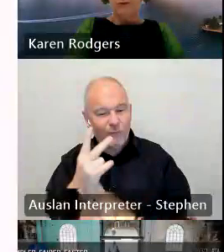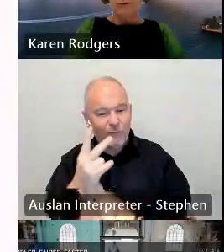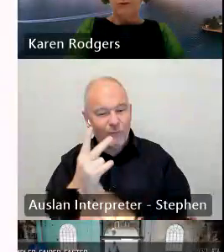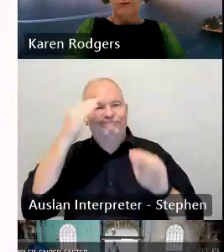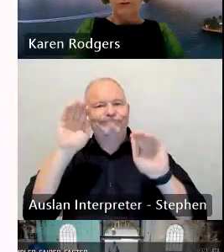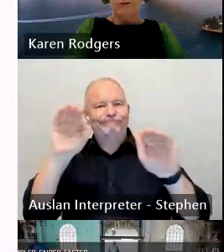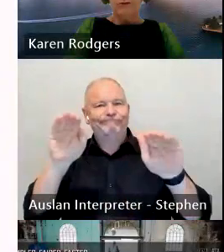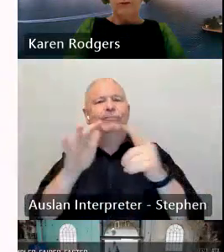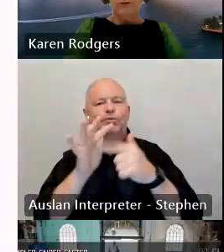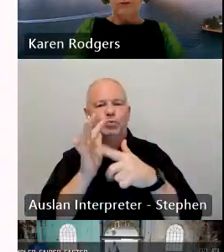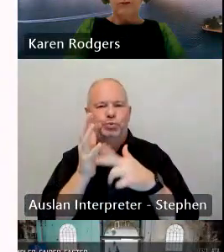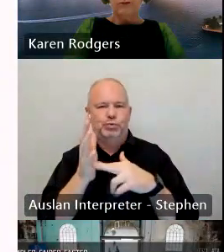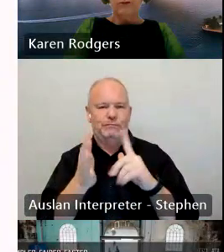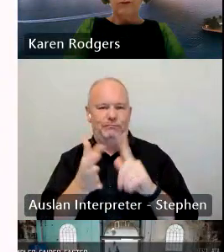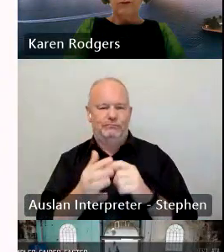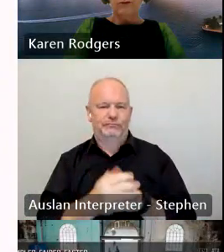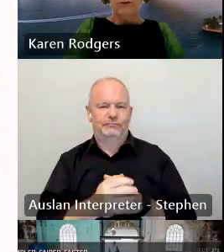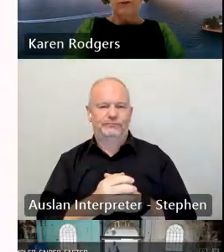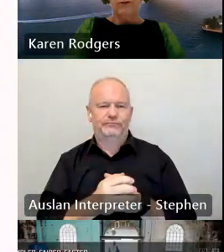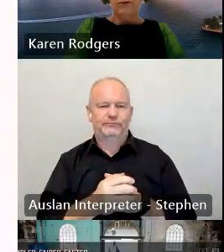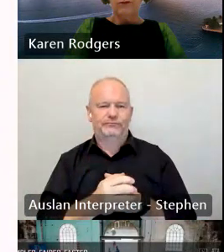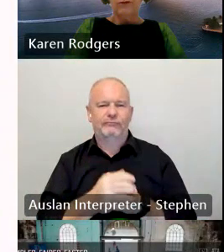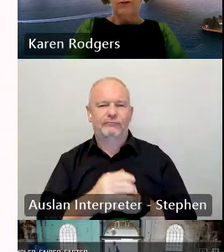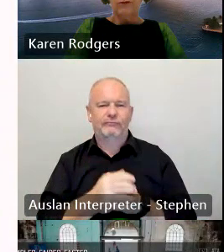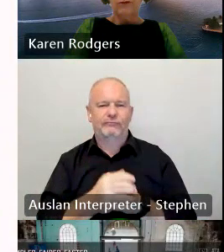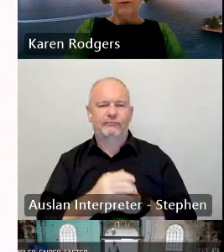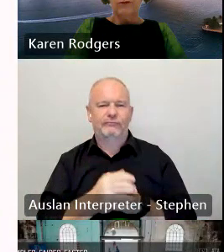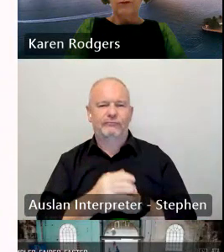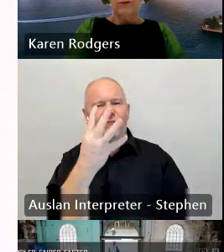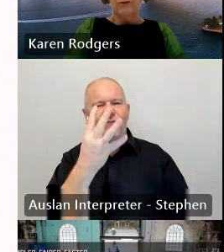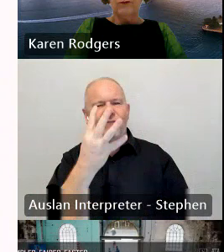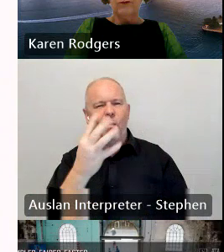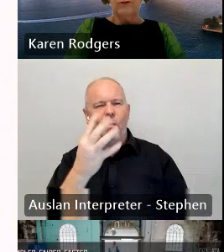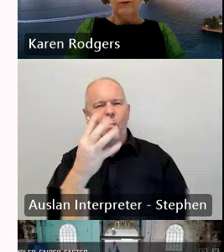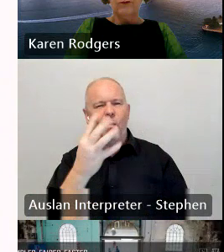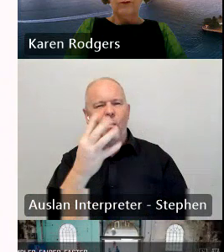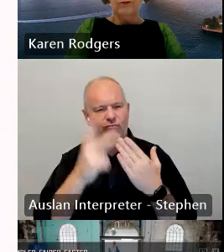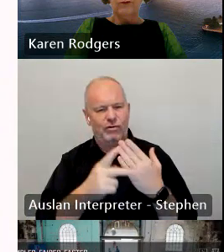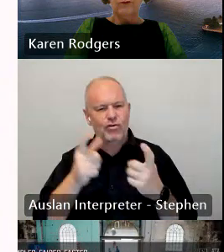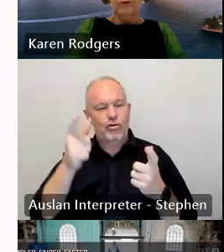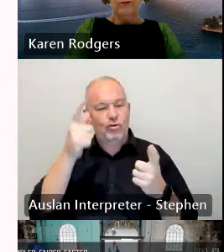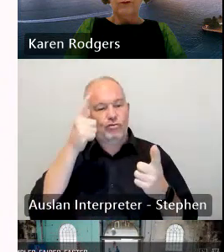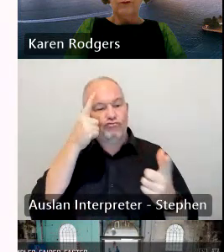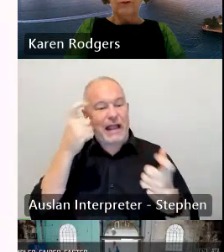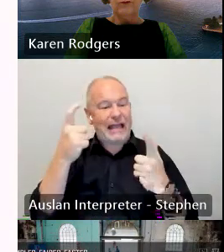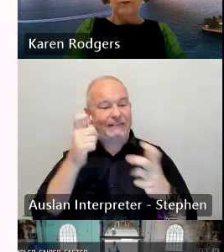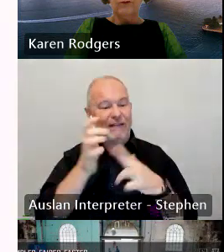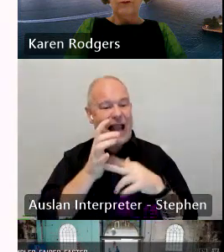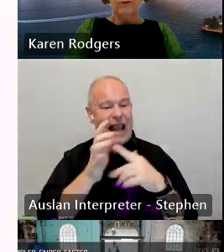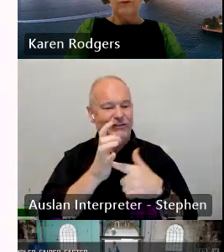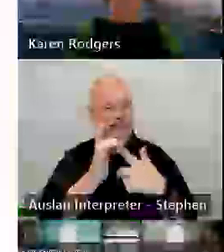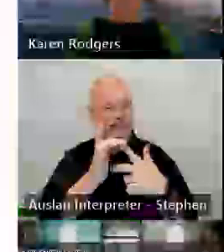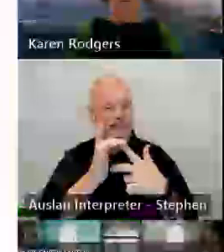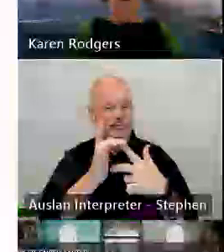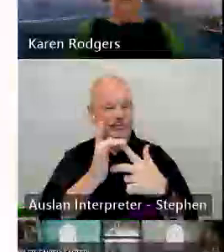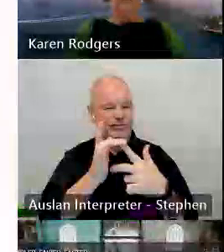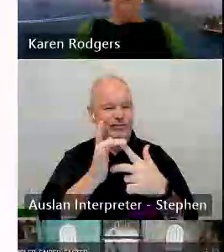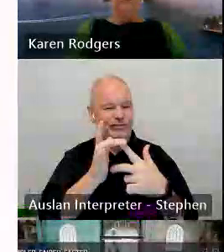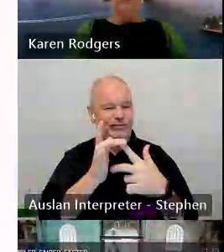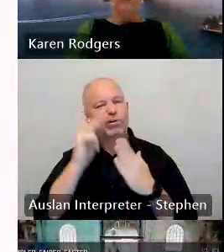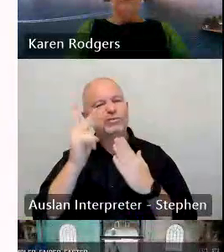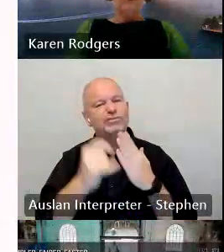June. I'll take you through the 4 programs now. Creative Nations, our first one there, is project funding